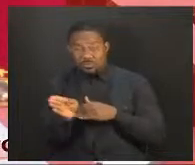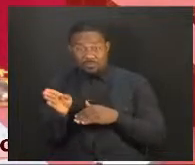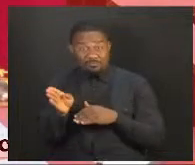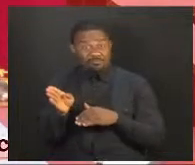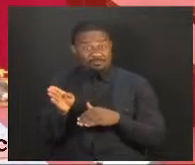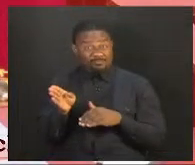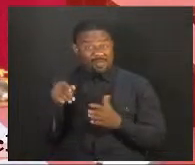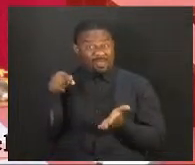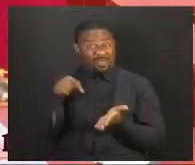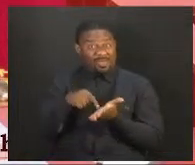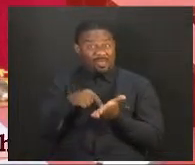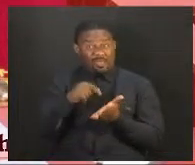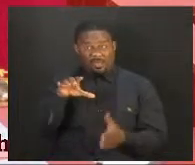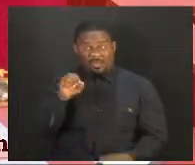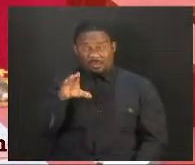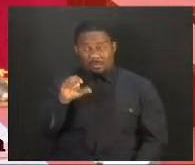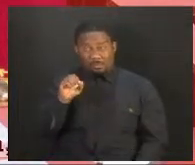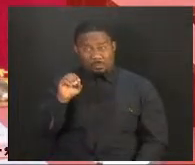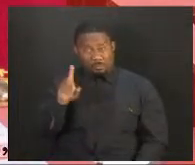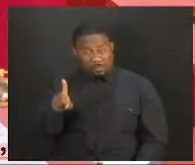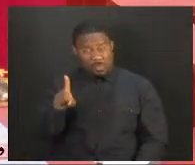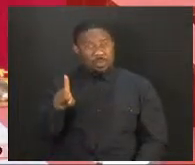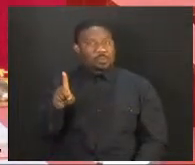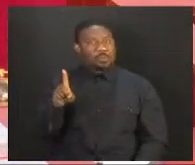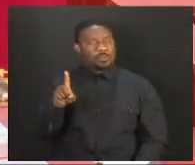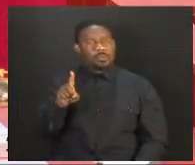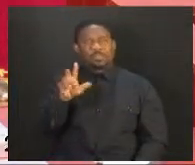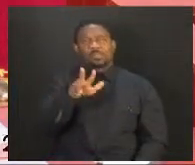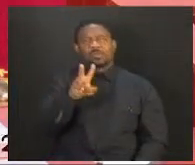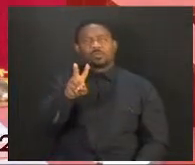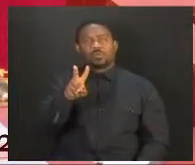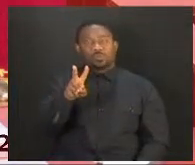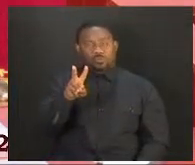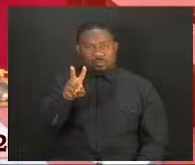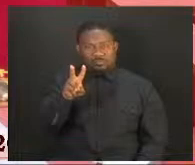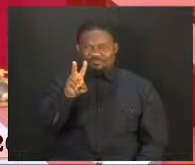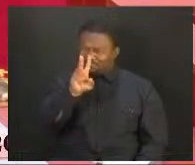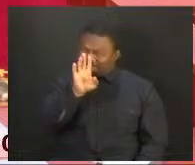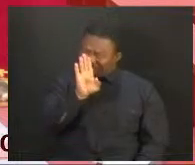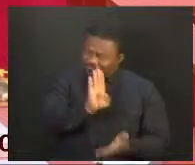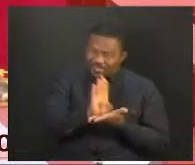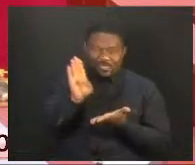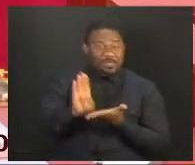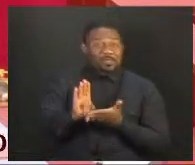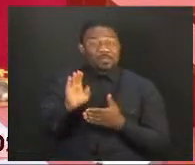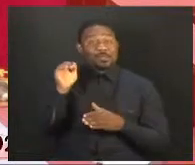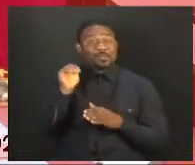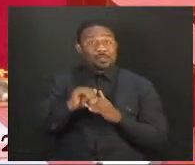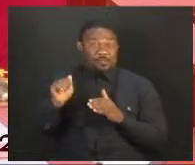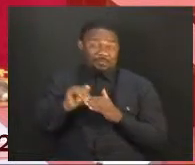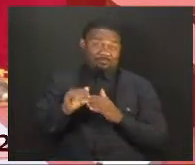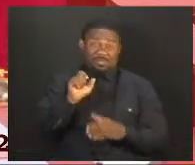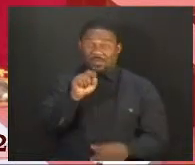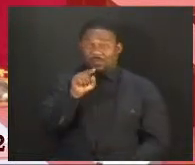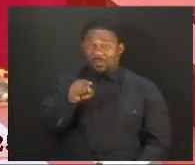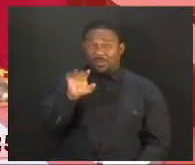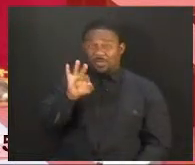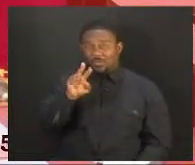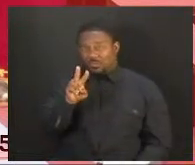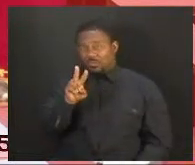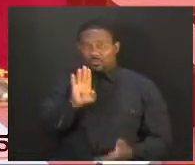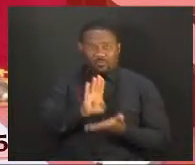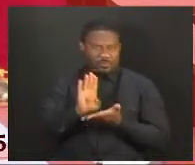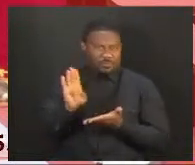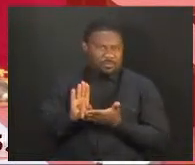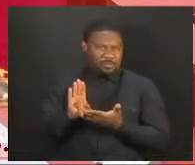debt amount to 32 billion Ghana cedis, of which 11.92 billion is due to be paid